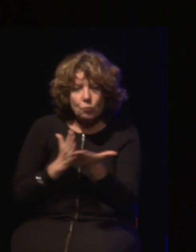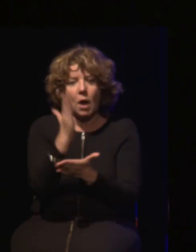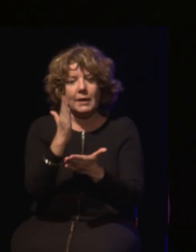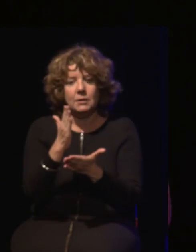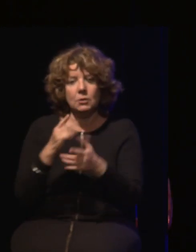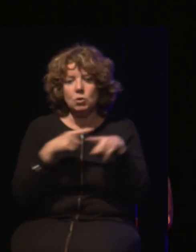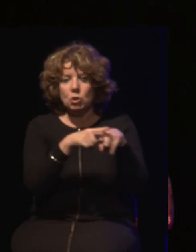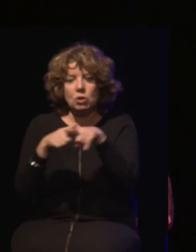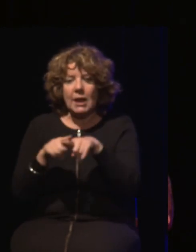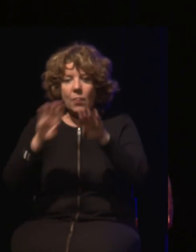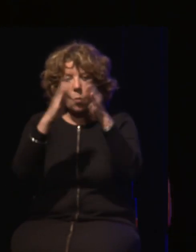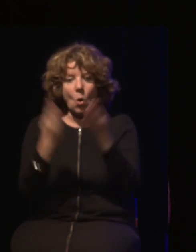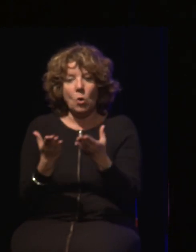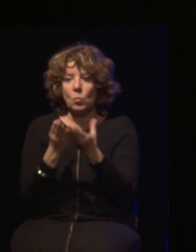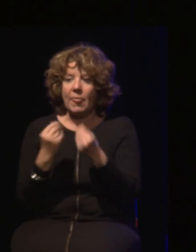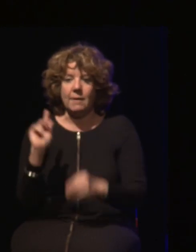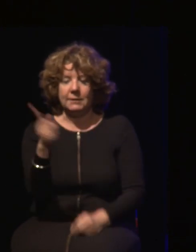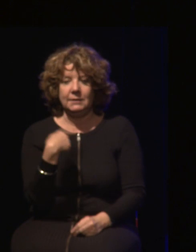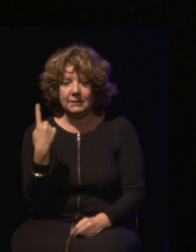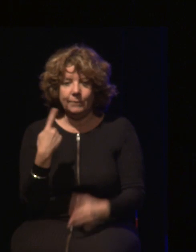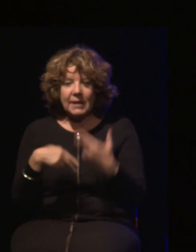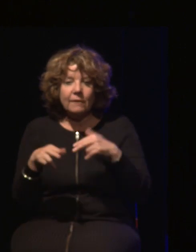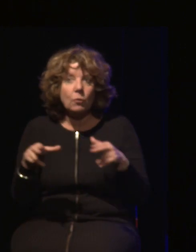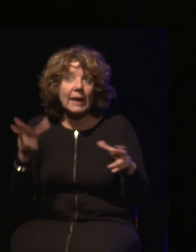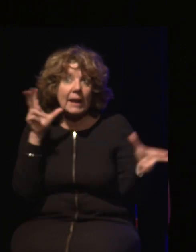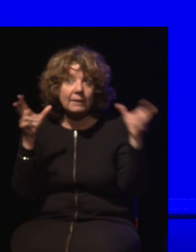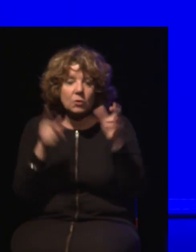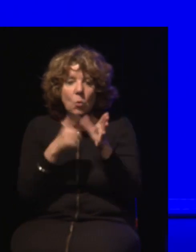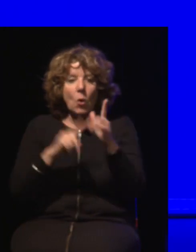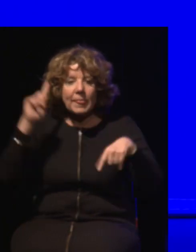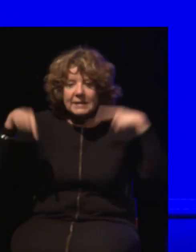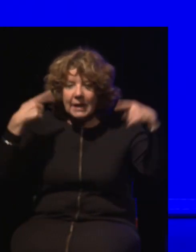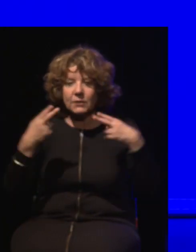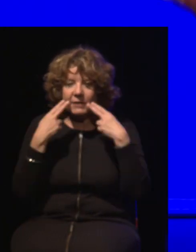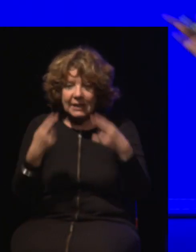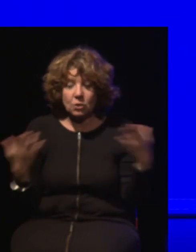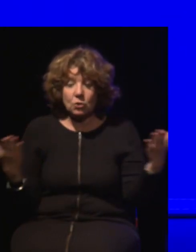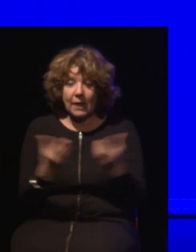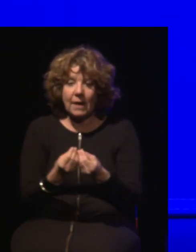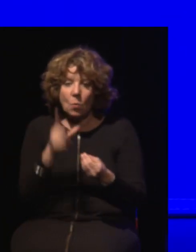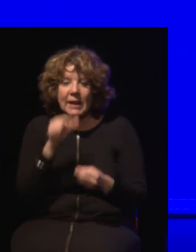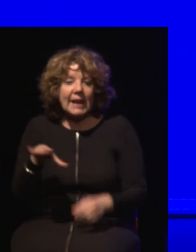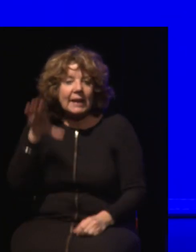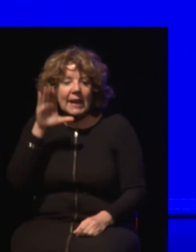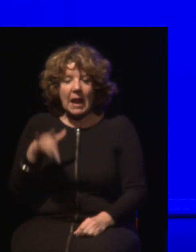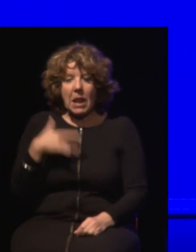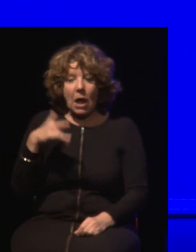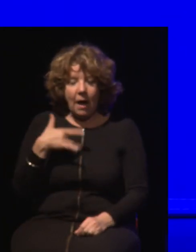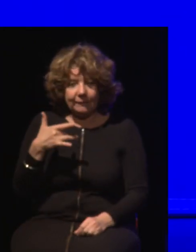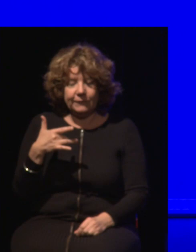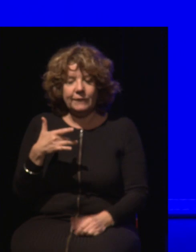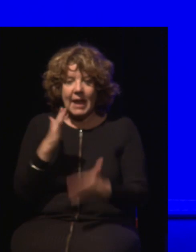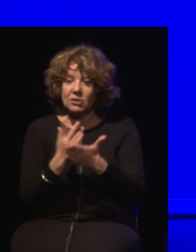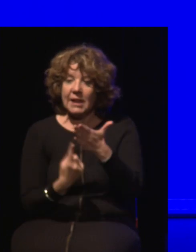absolute right to share this planet with us. When we listen to all the sounds of nature together, we can